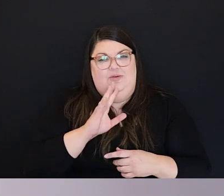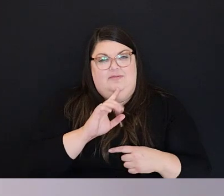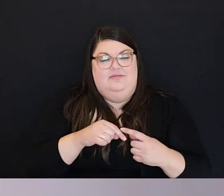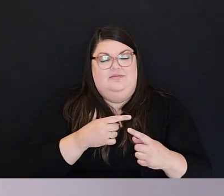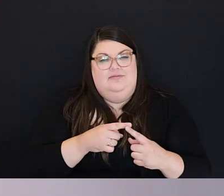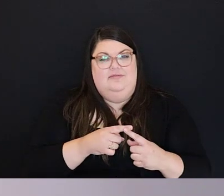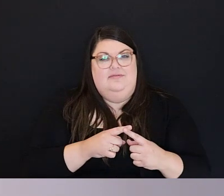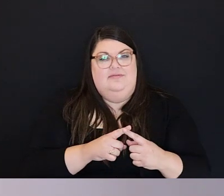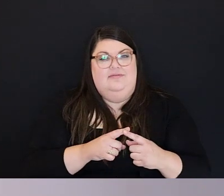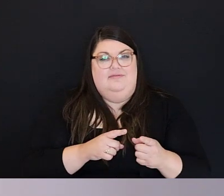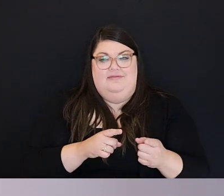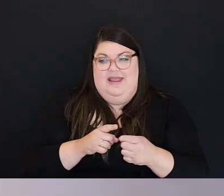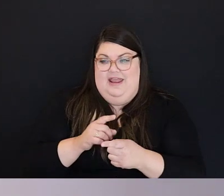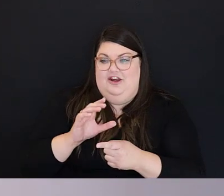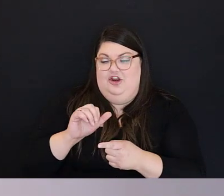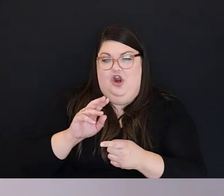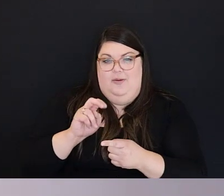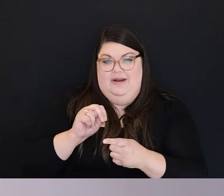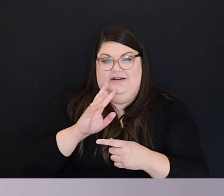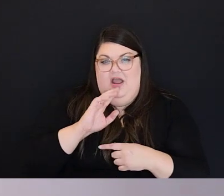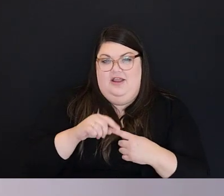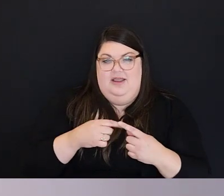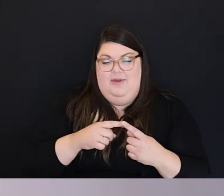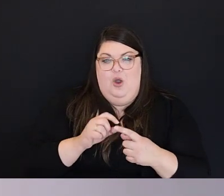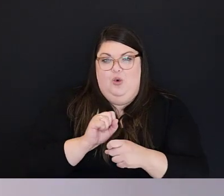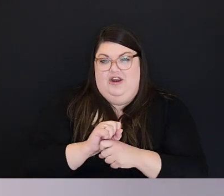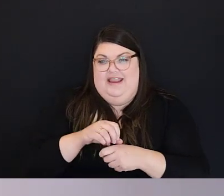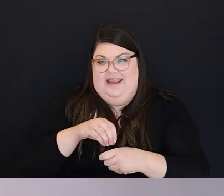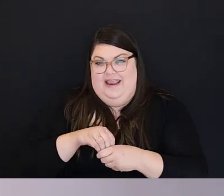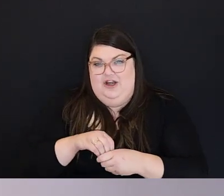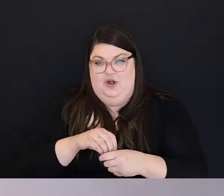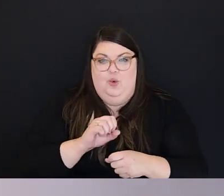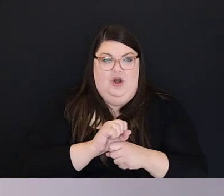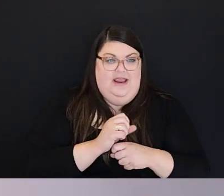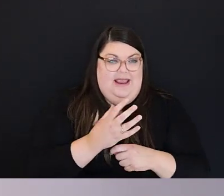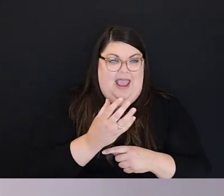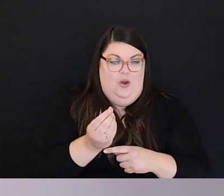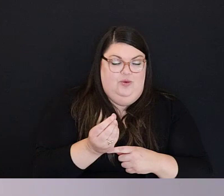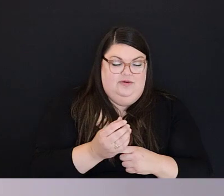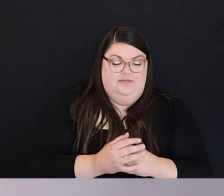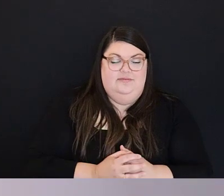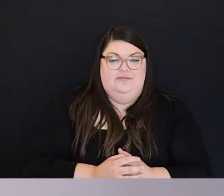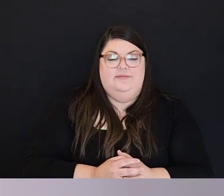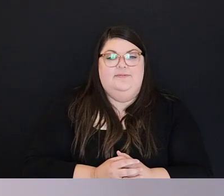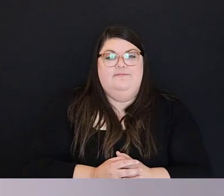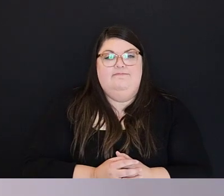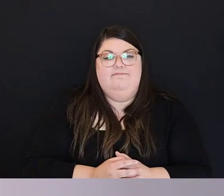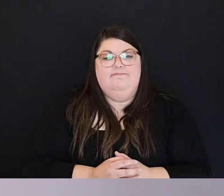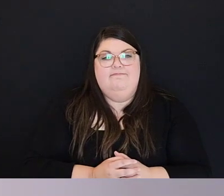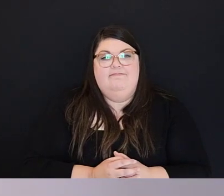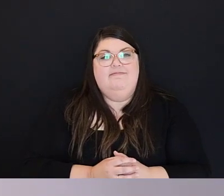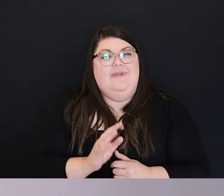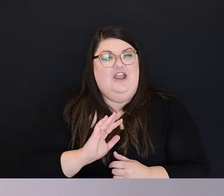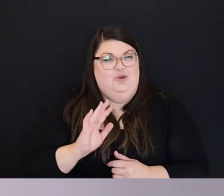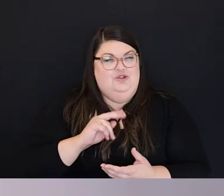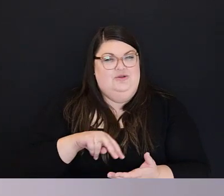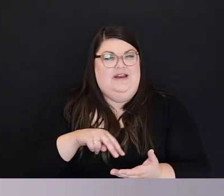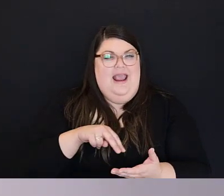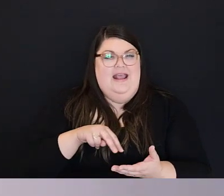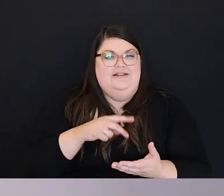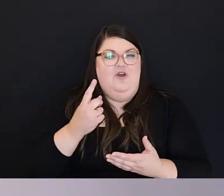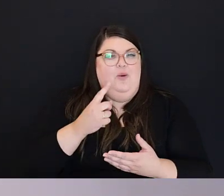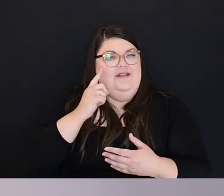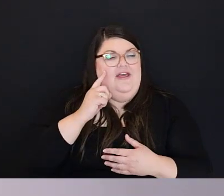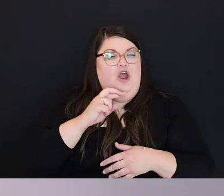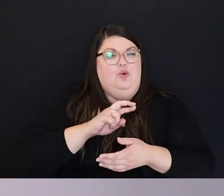in Carmen's talking about working in and working out. And I used to dance, and I've always